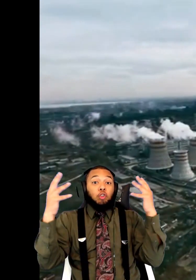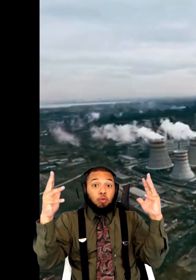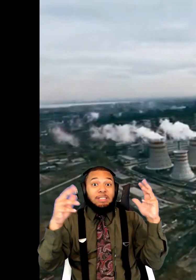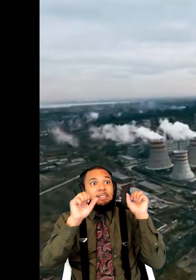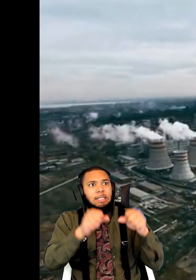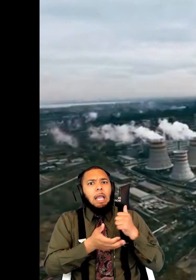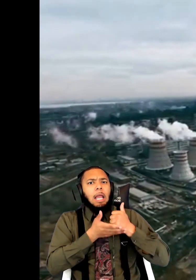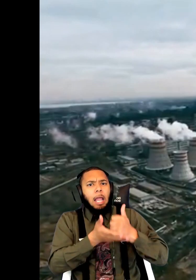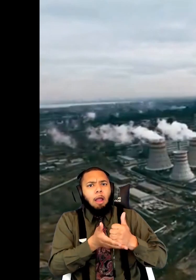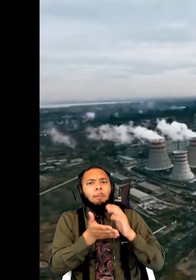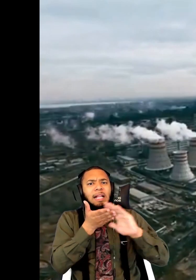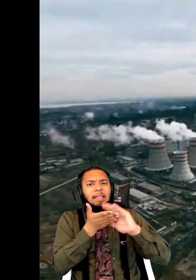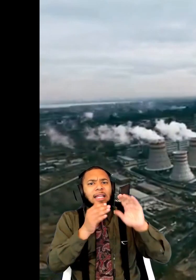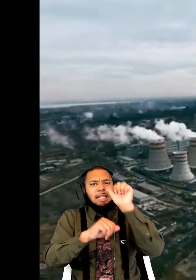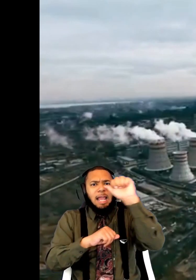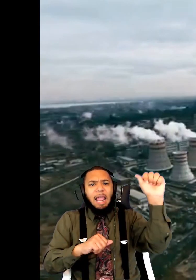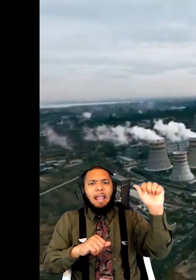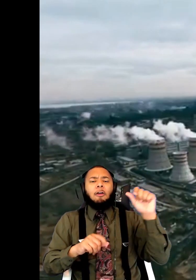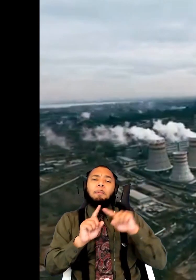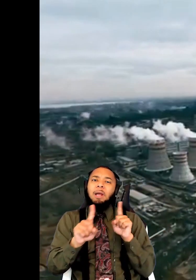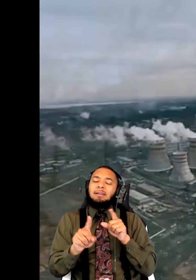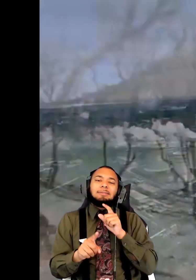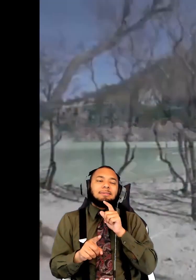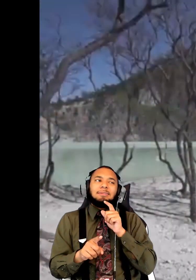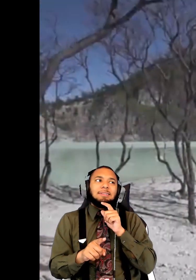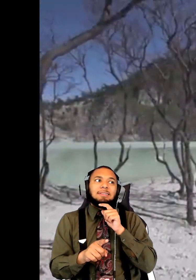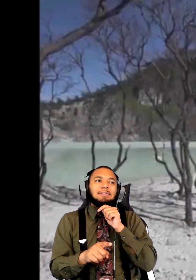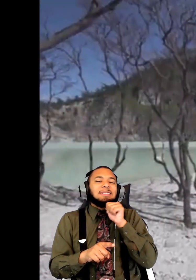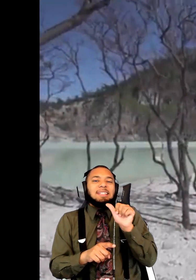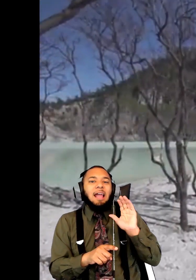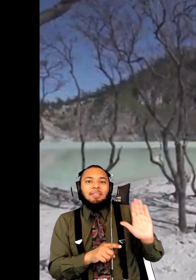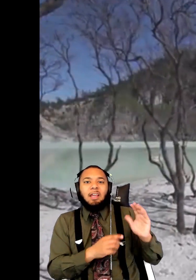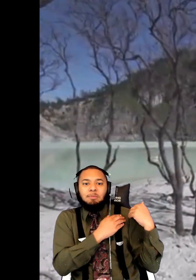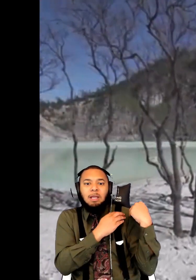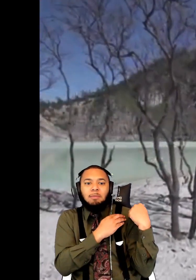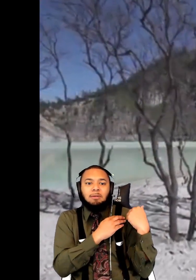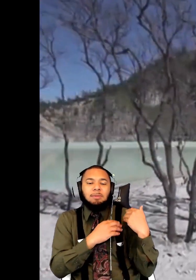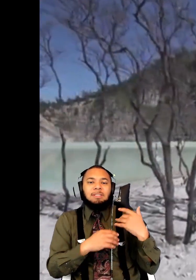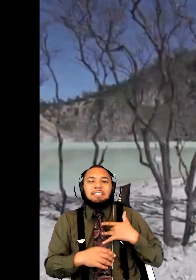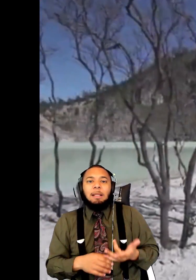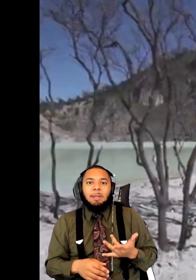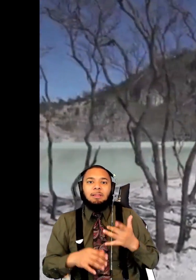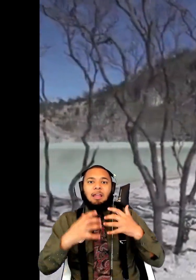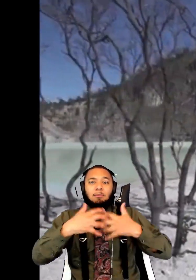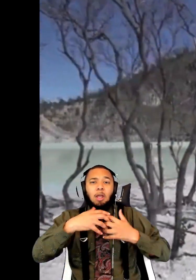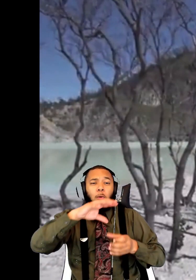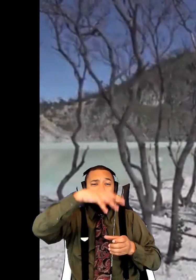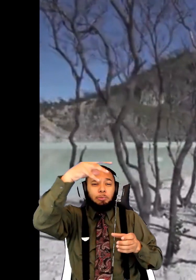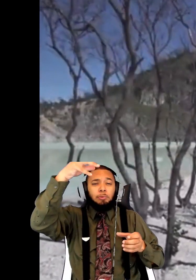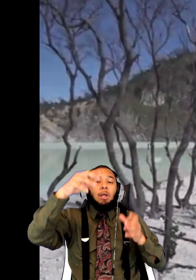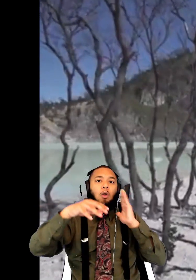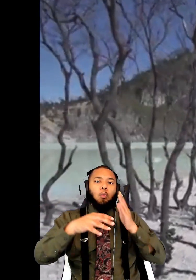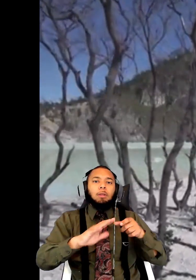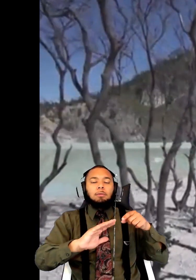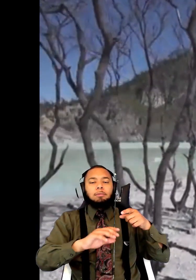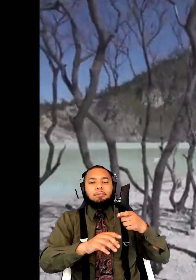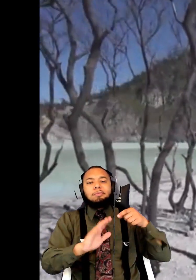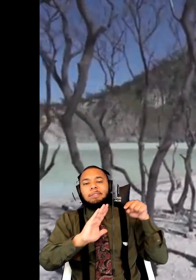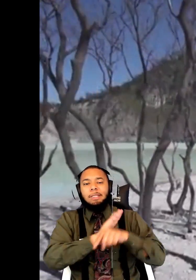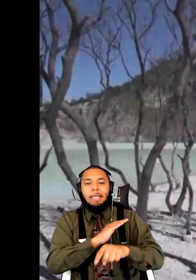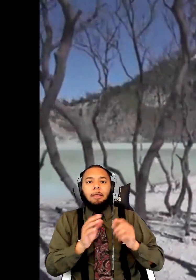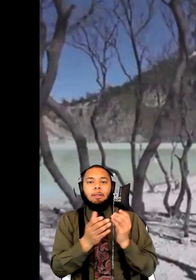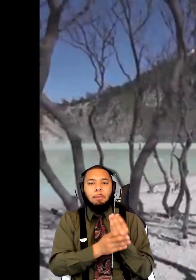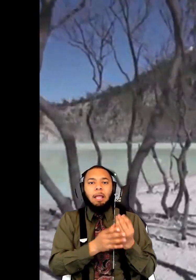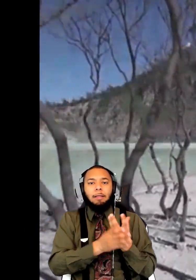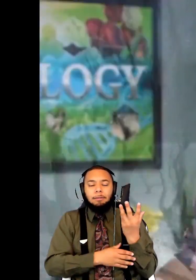thing, but chemicals and things like that, they're not really built to do that. That's not what they're set up for, and it usually chokes them out. And then if you have the loss of vegetation, then you have the